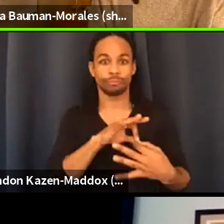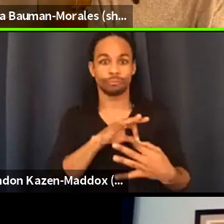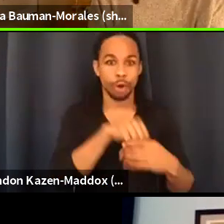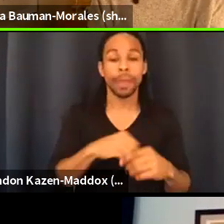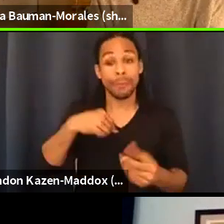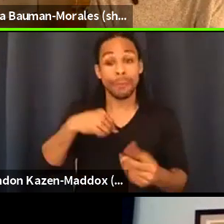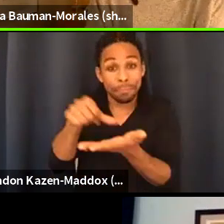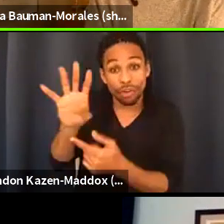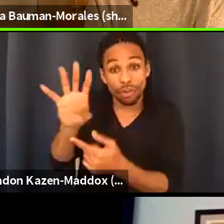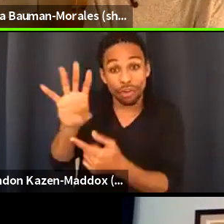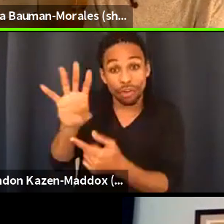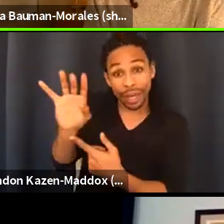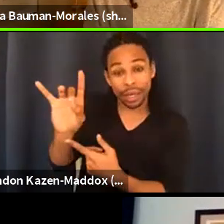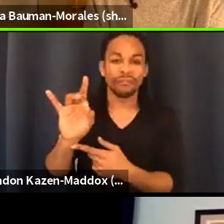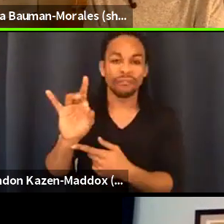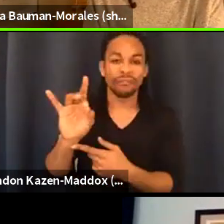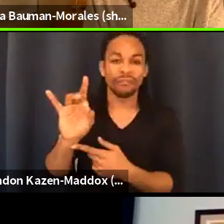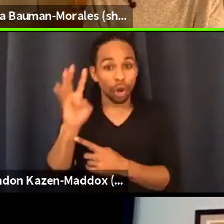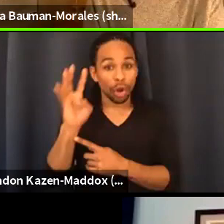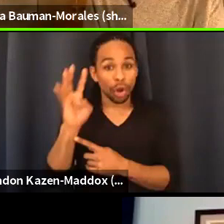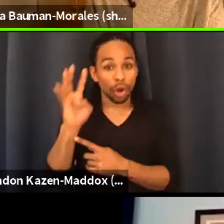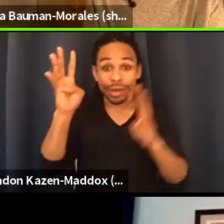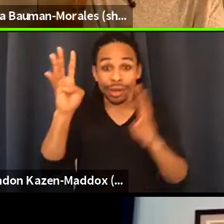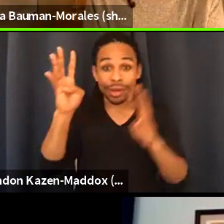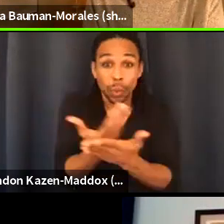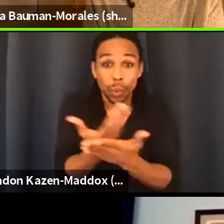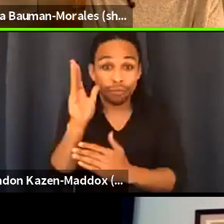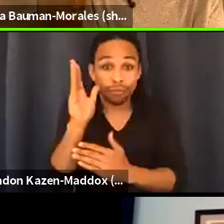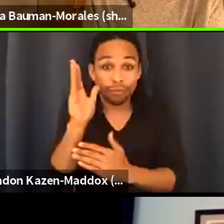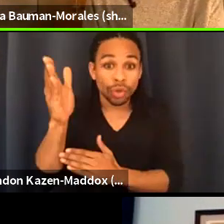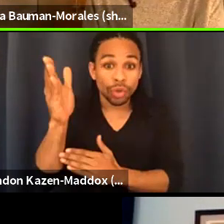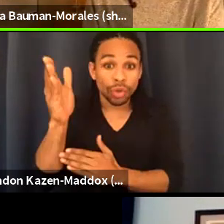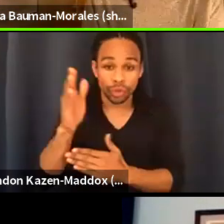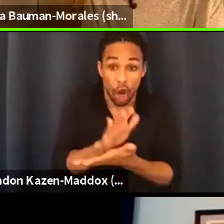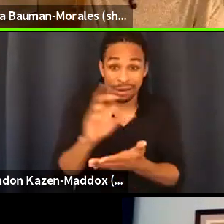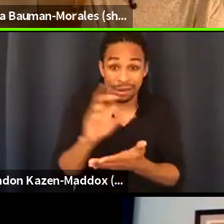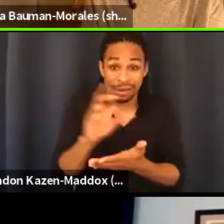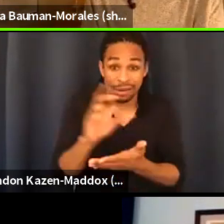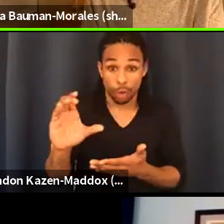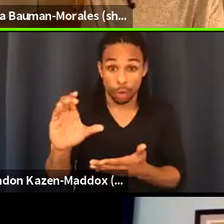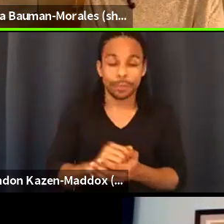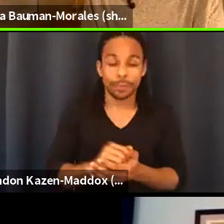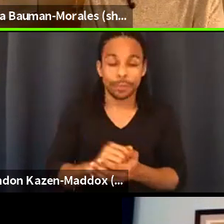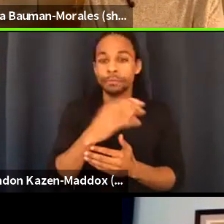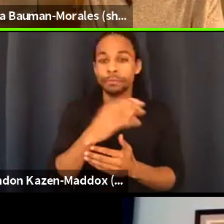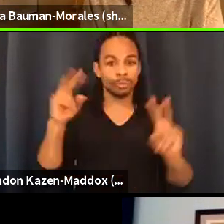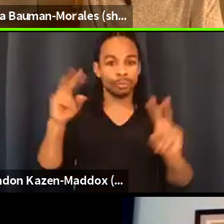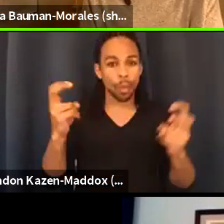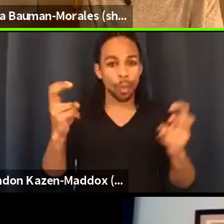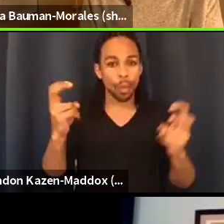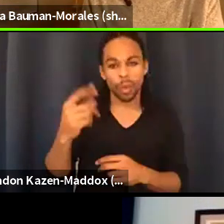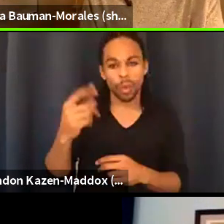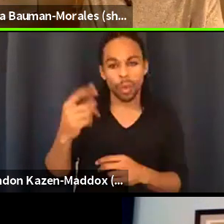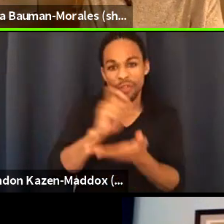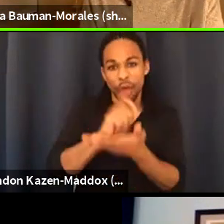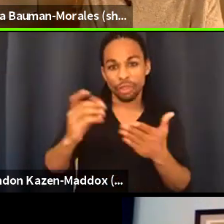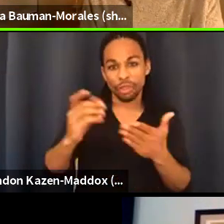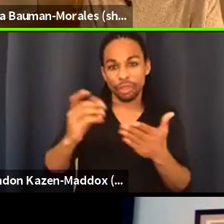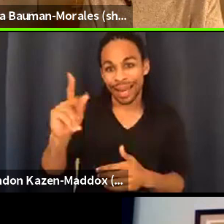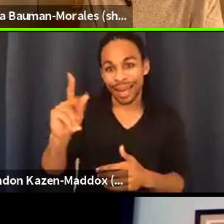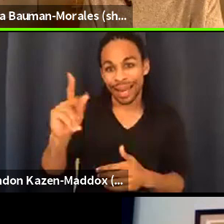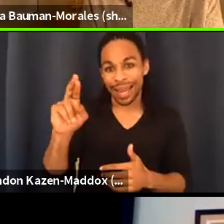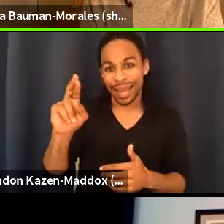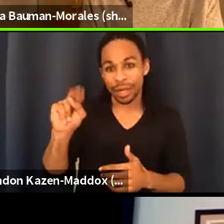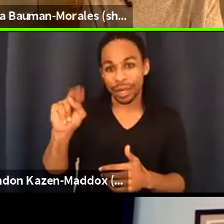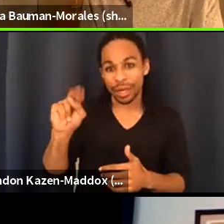New Futures document. And I want to quote Karen Sherman, one of the writers. Karen wrote, "To do things differently going